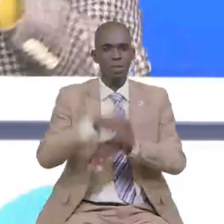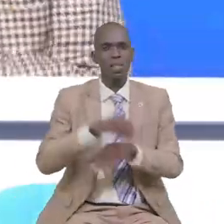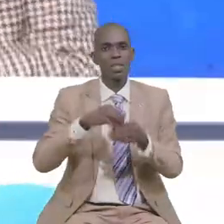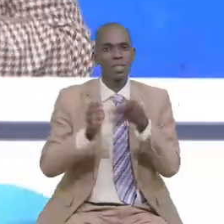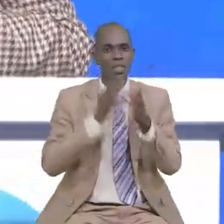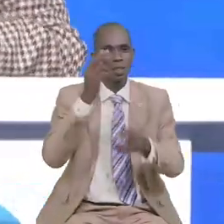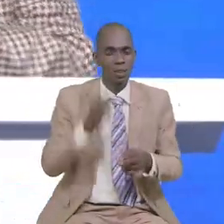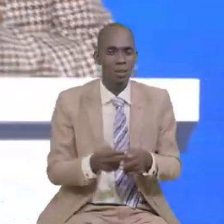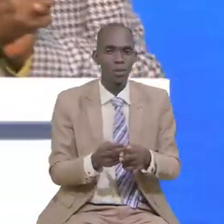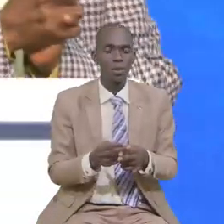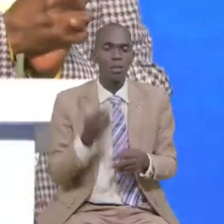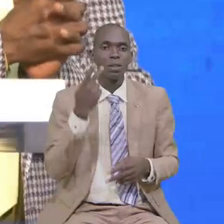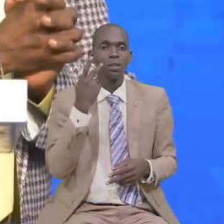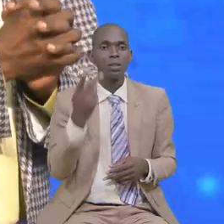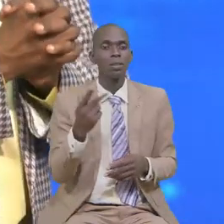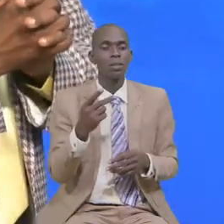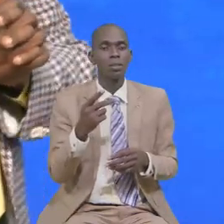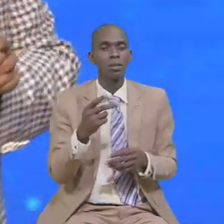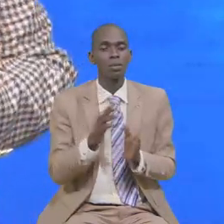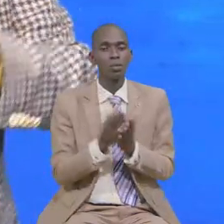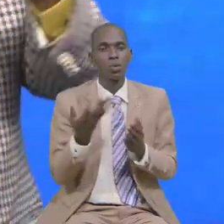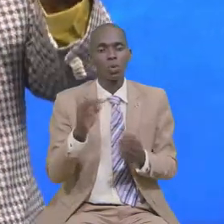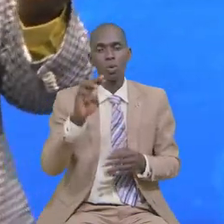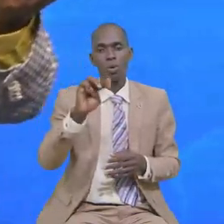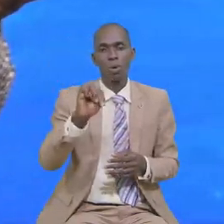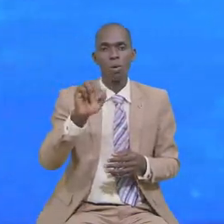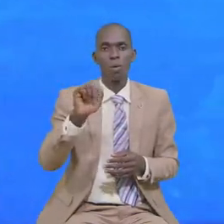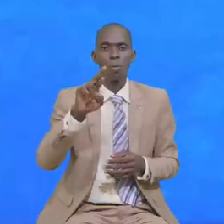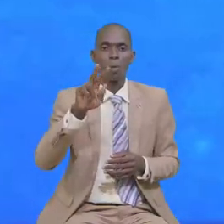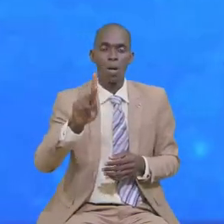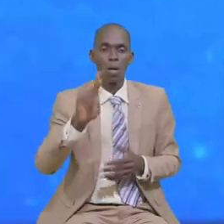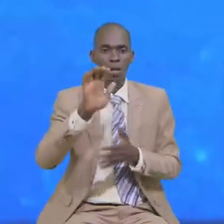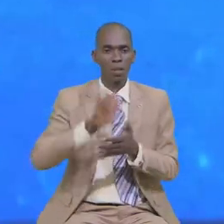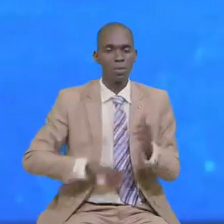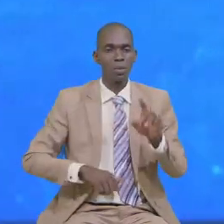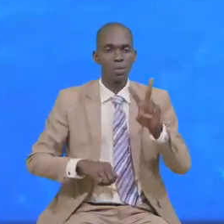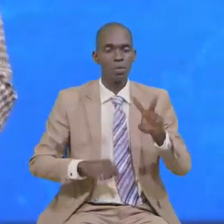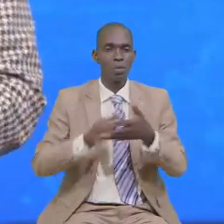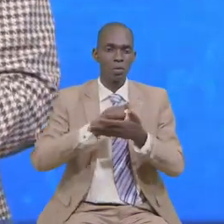We're looking at Mark chapter 2. I'm reading from verse 1.